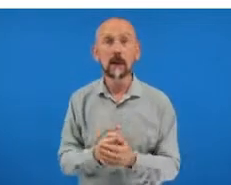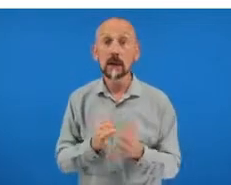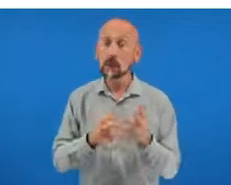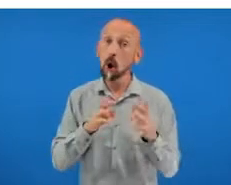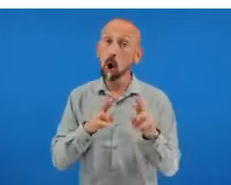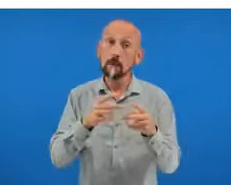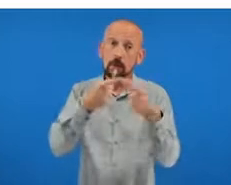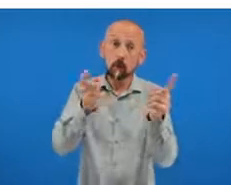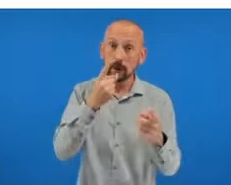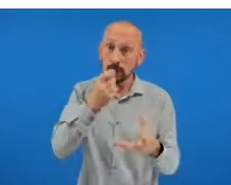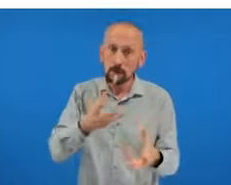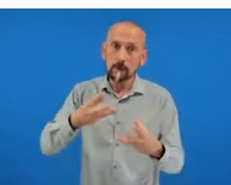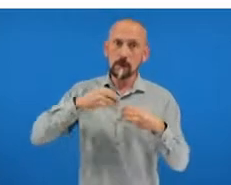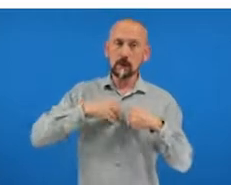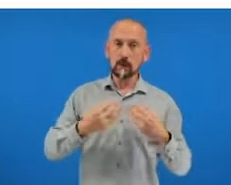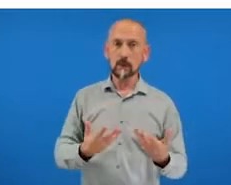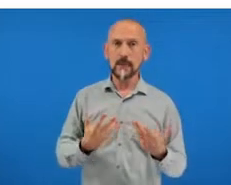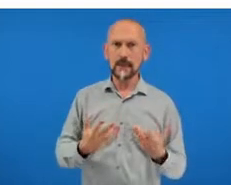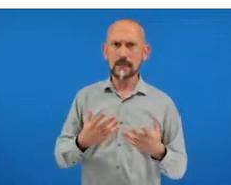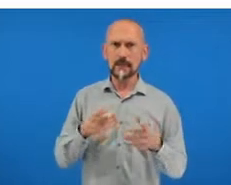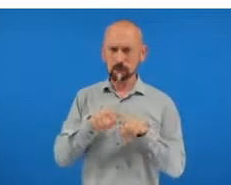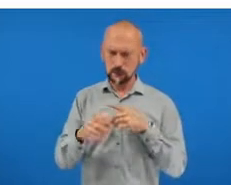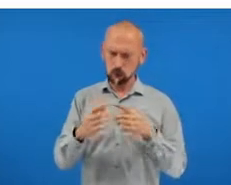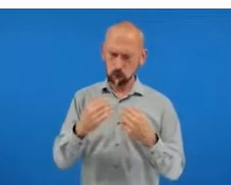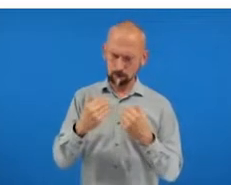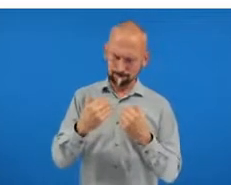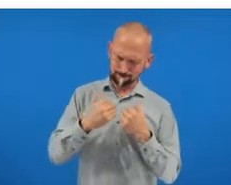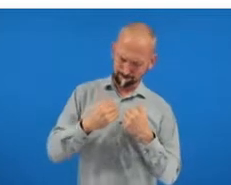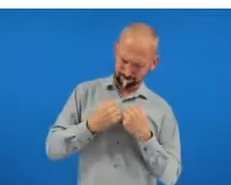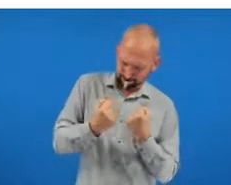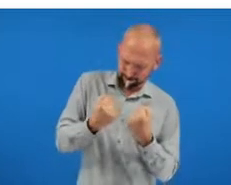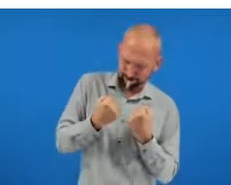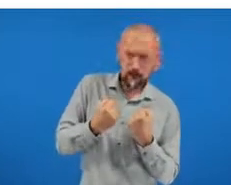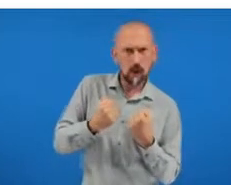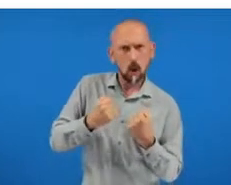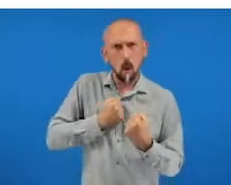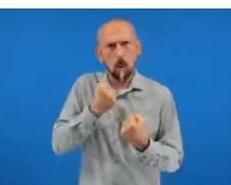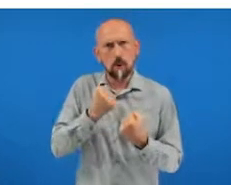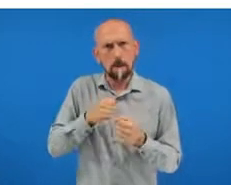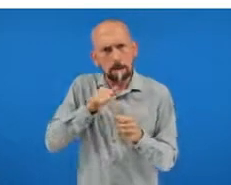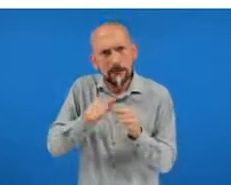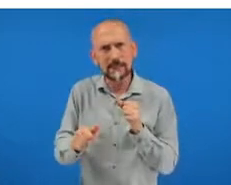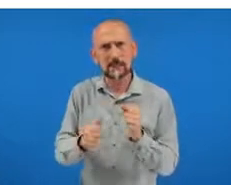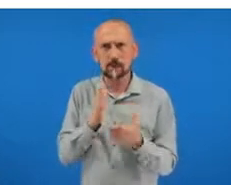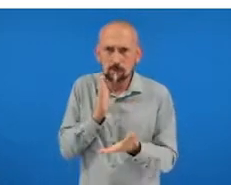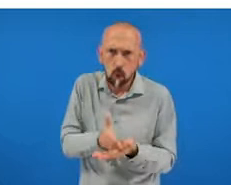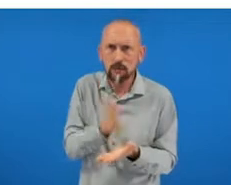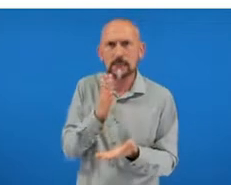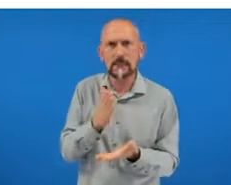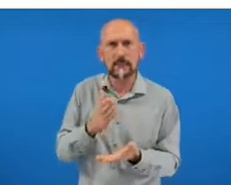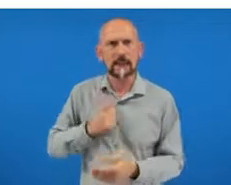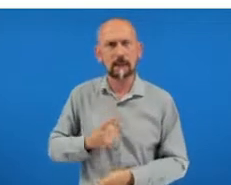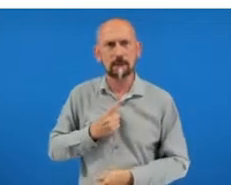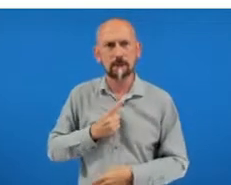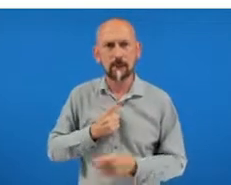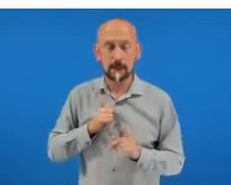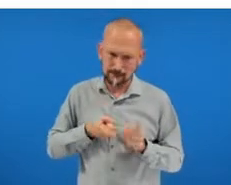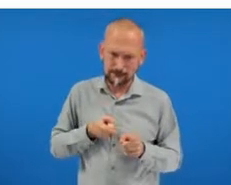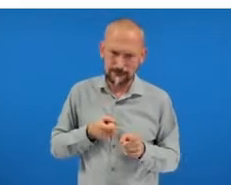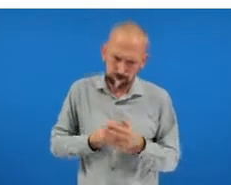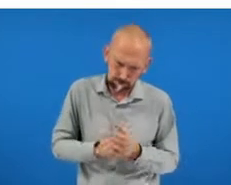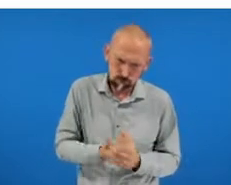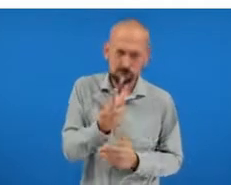able to find your best authentic self and leaning into that and doing your dream job.